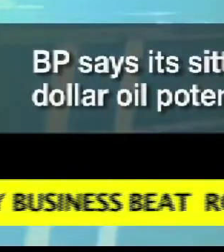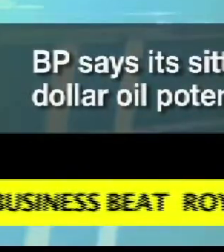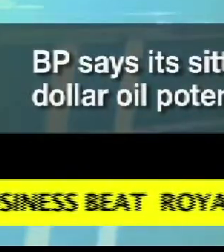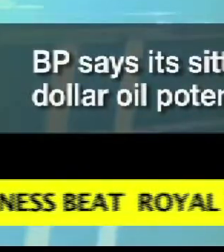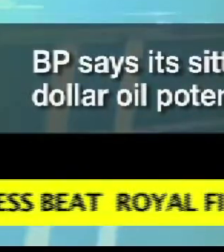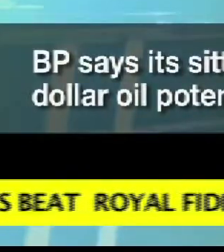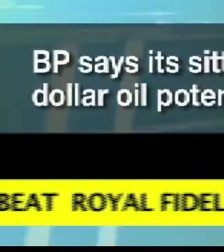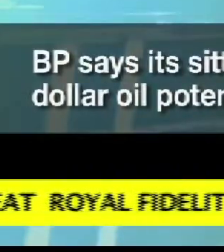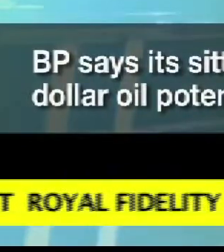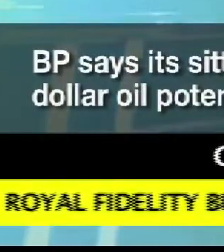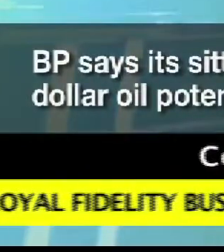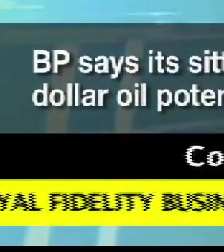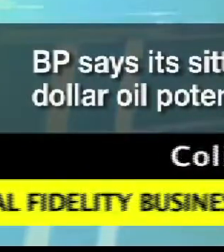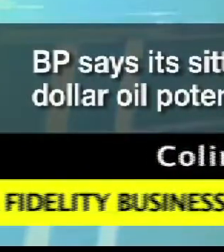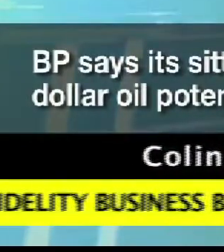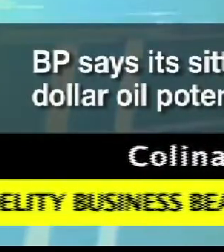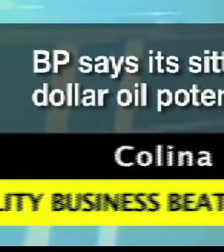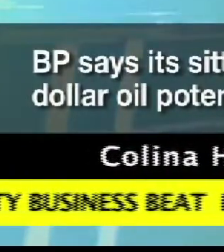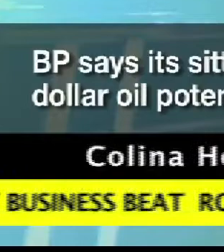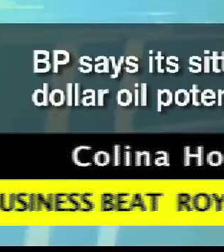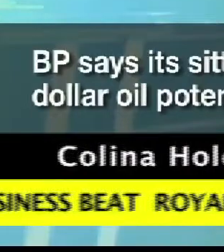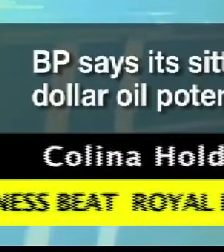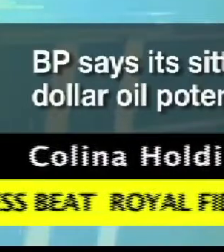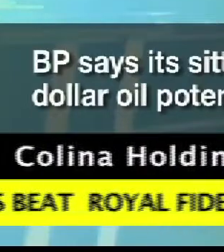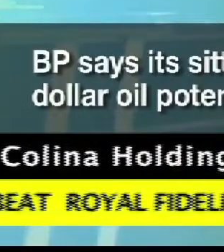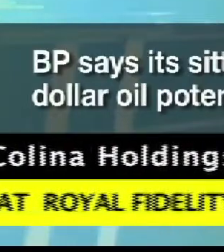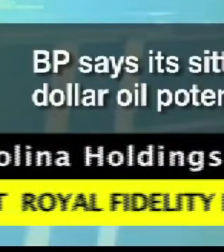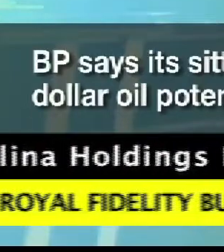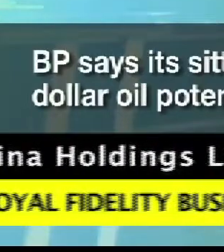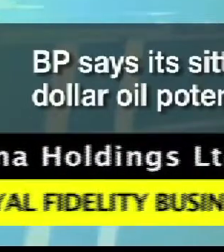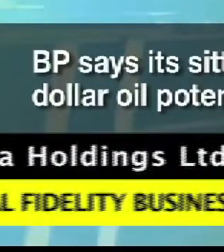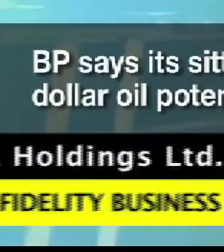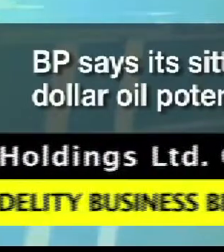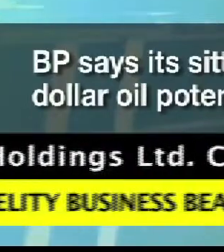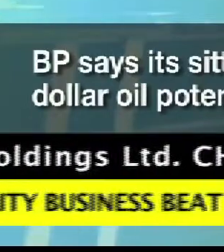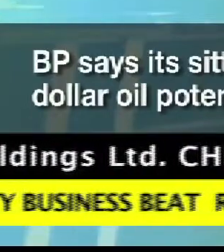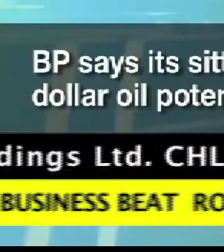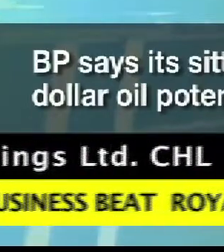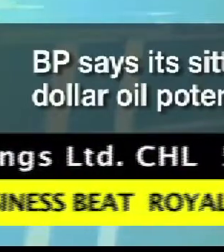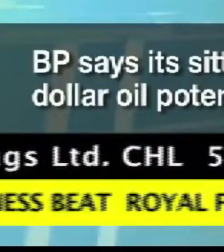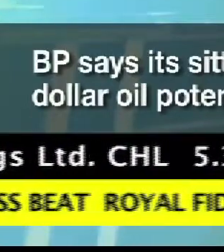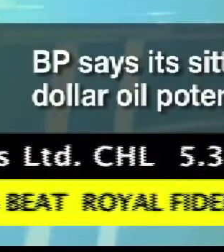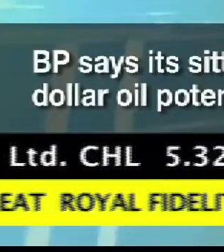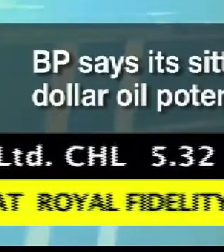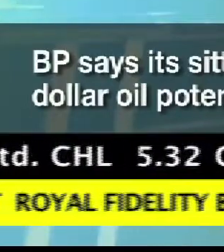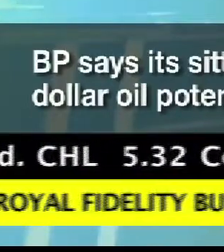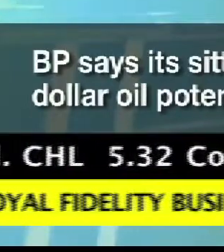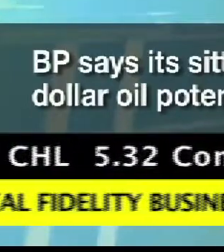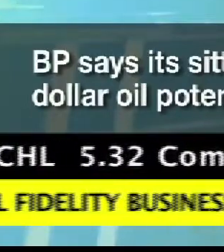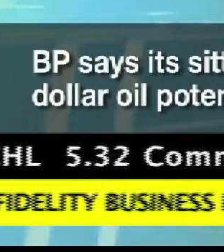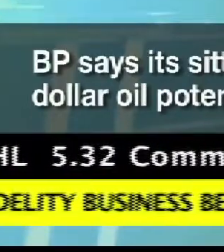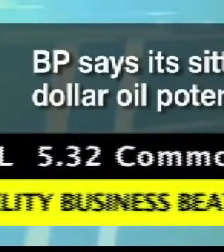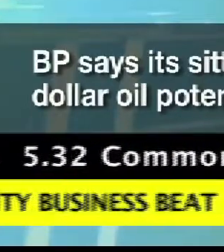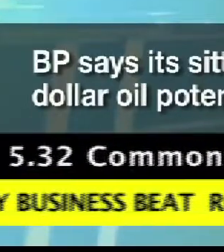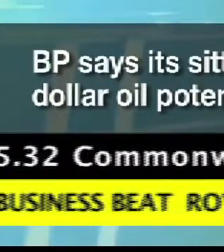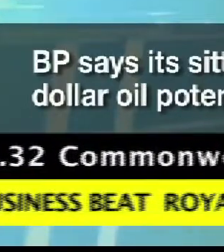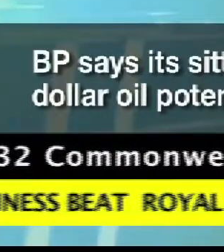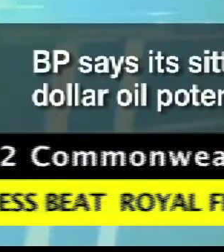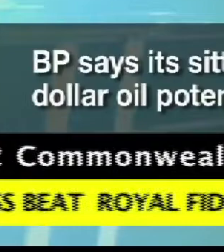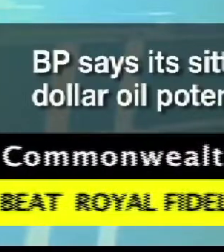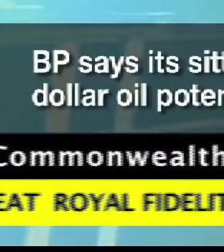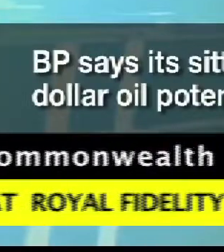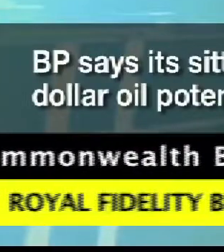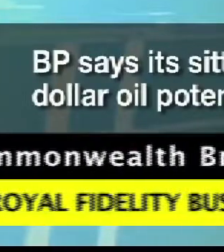ending December 31, 2014. Chief Executive Officer for BP, Simon Porter, said the company believes it has access to